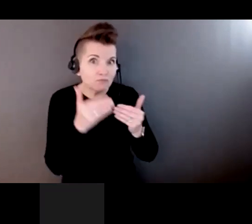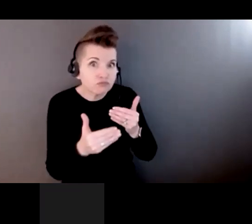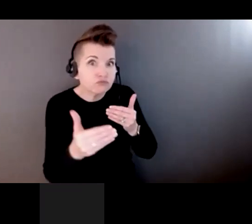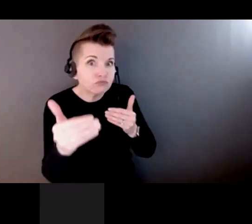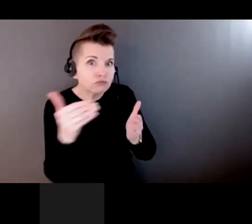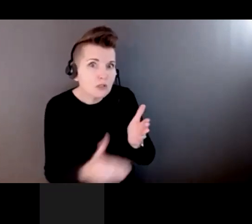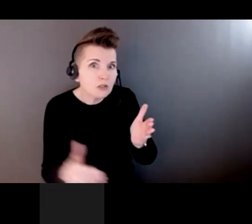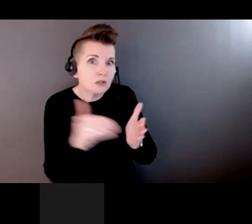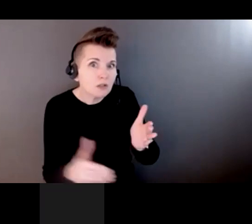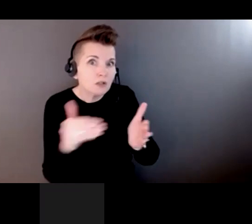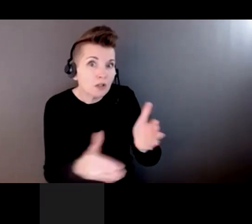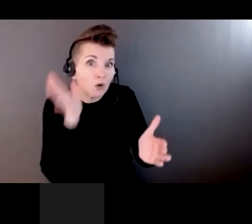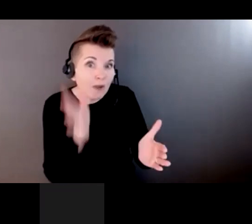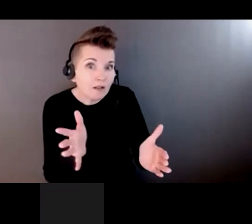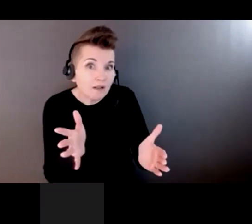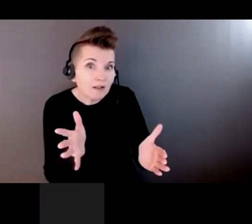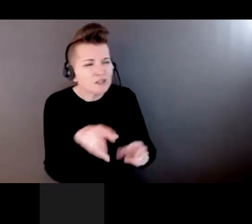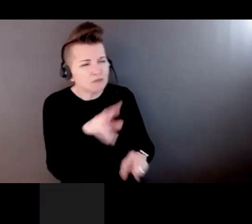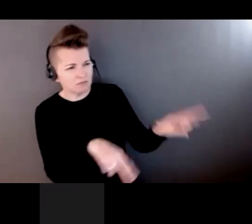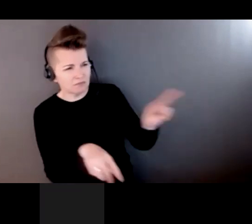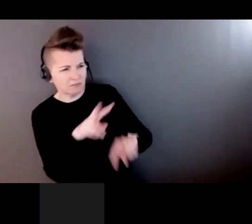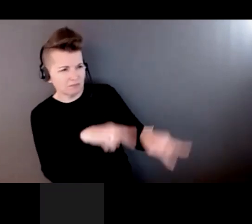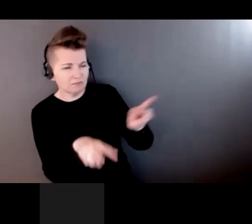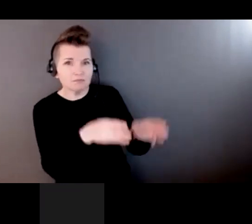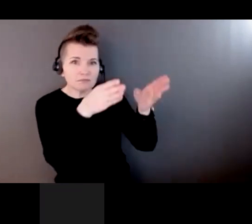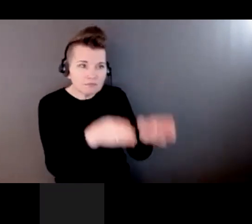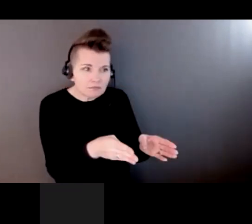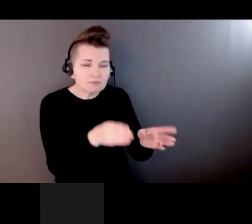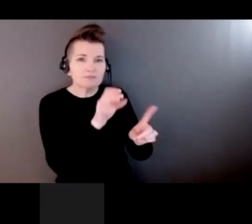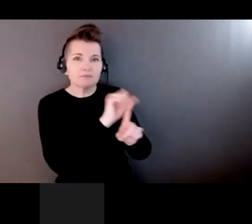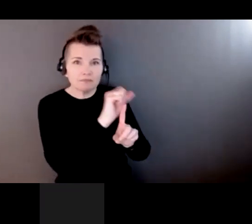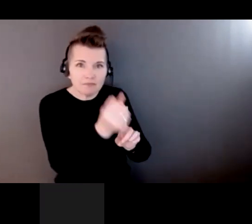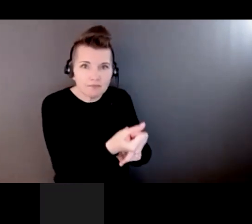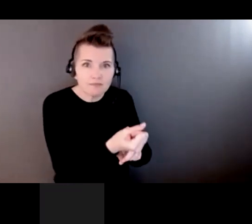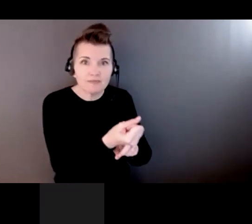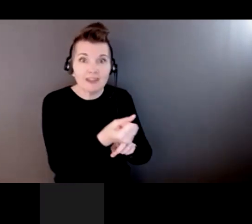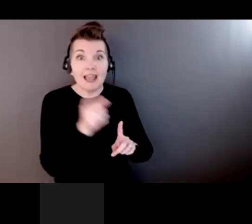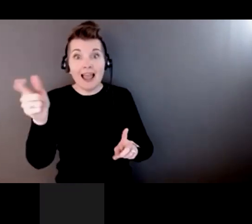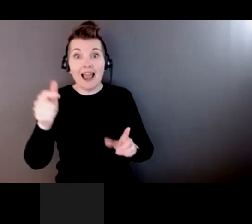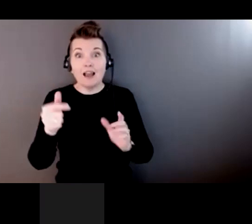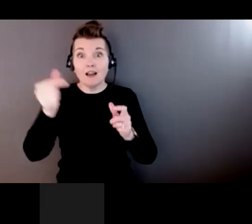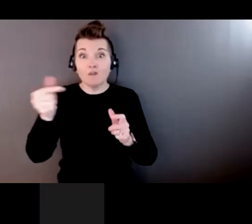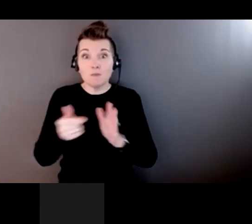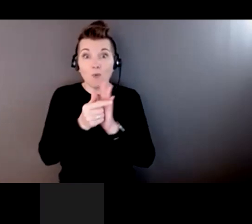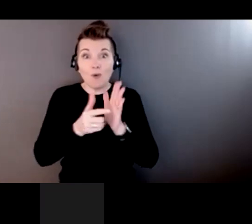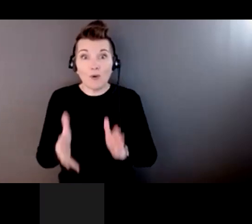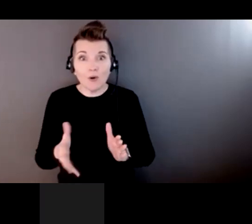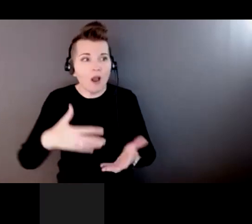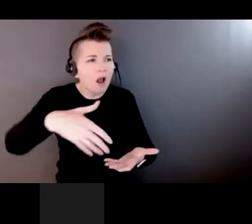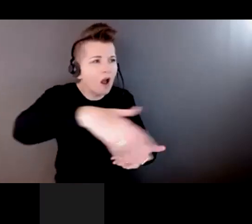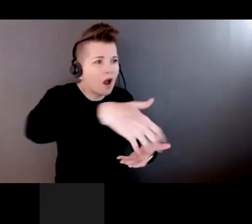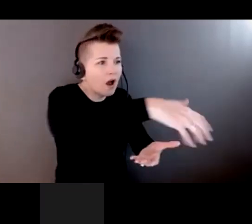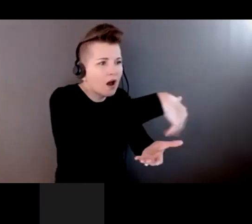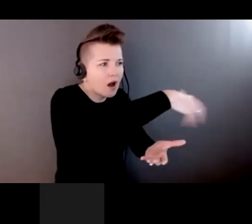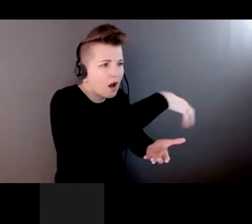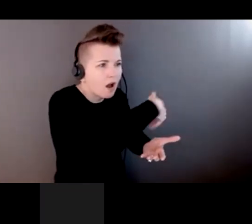All kinds of considerations will be taken into account. And again, the more information the Crown has, the better outcome can be determined,